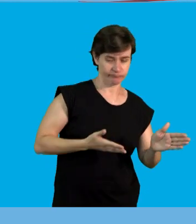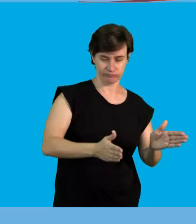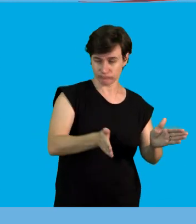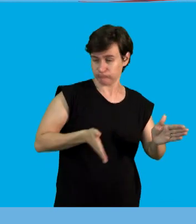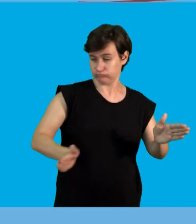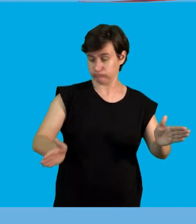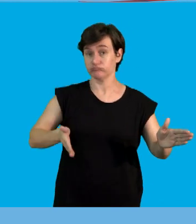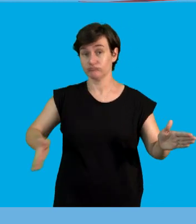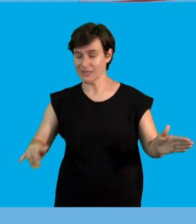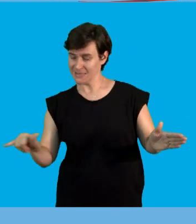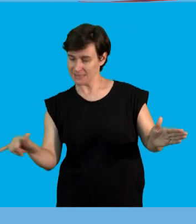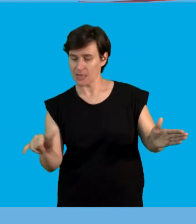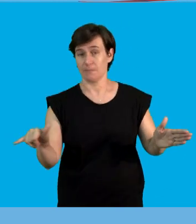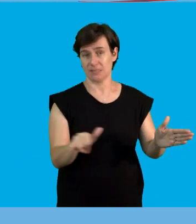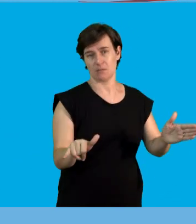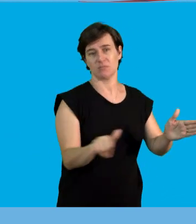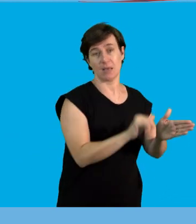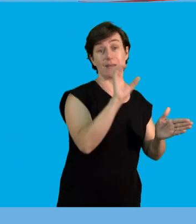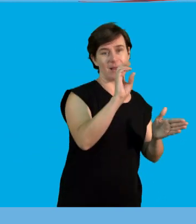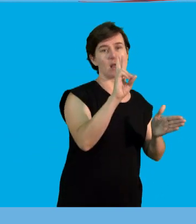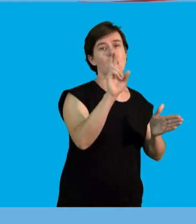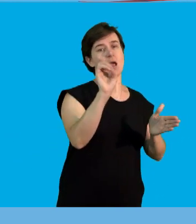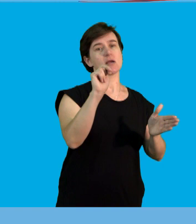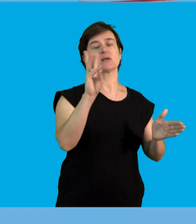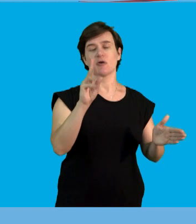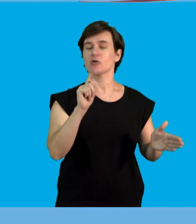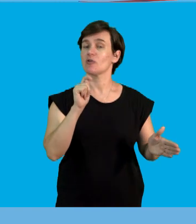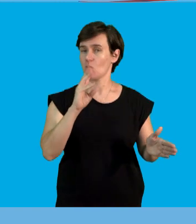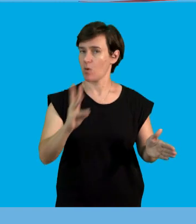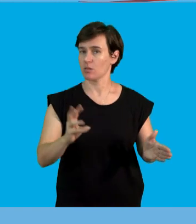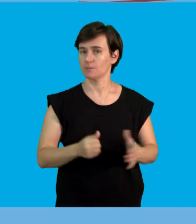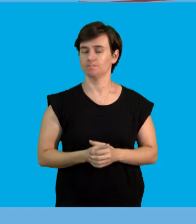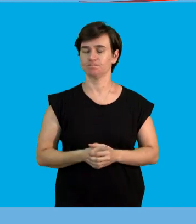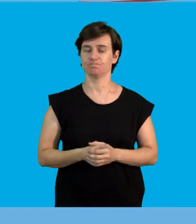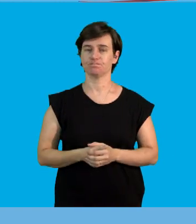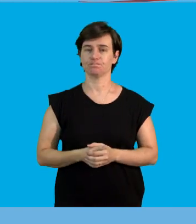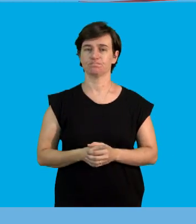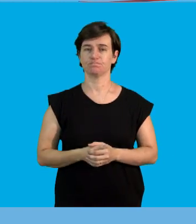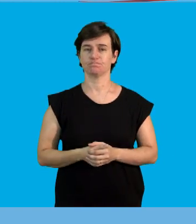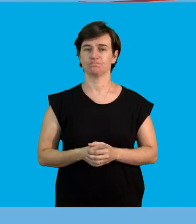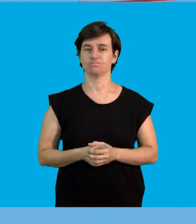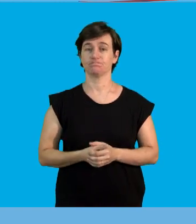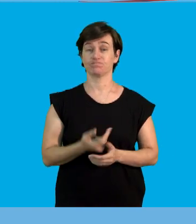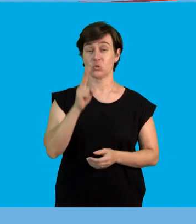potential difference across the battery. So what we are saying with this is, when you have your circuit